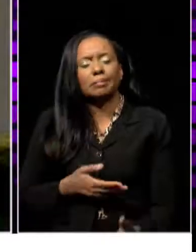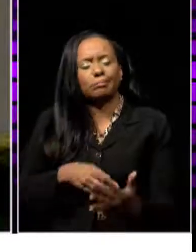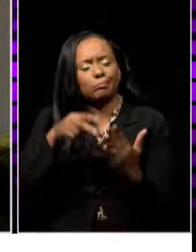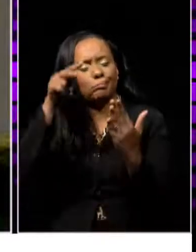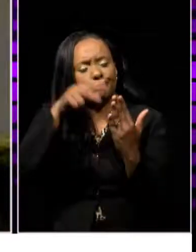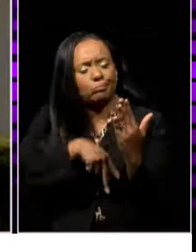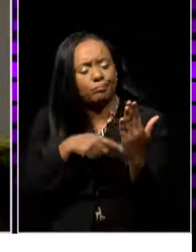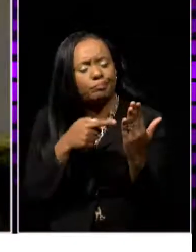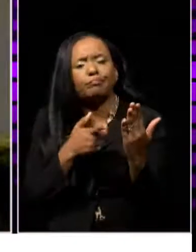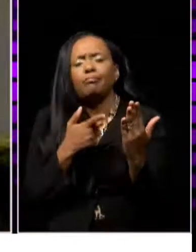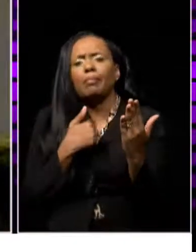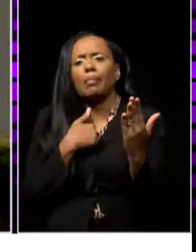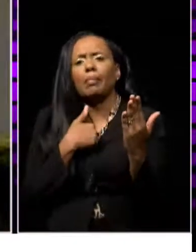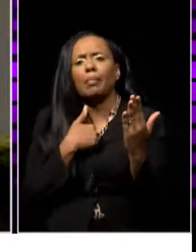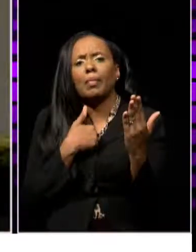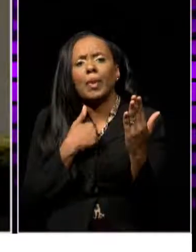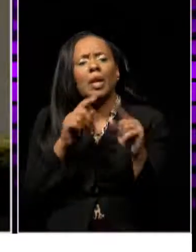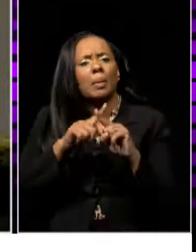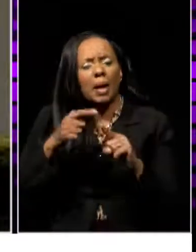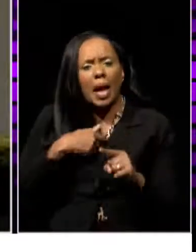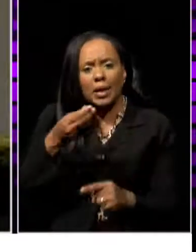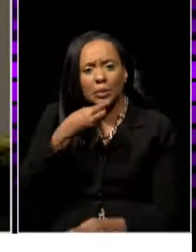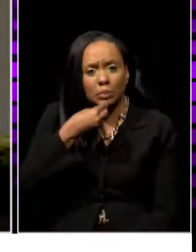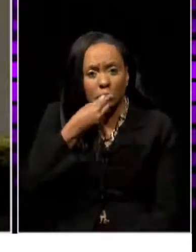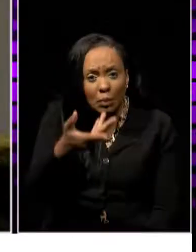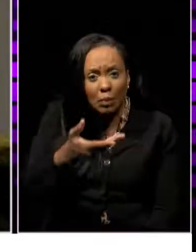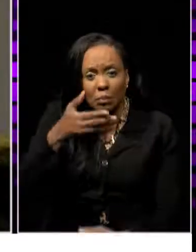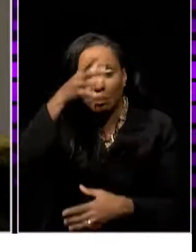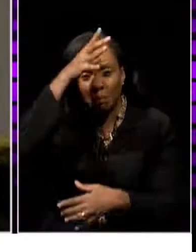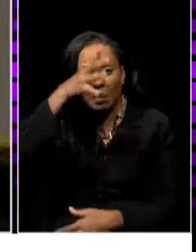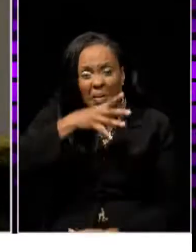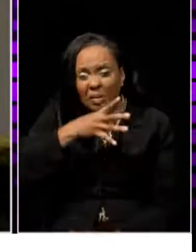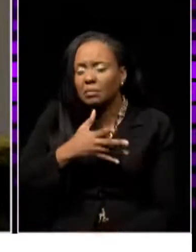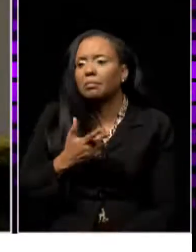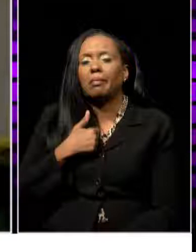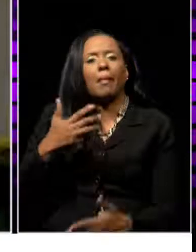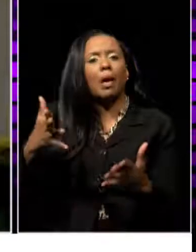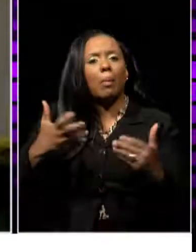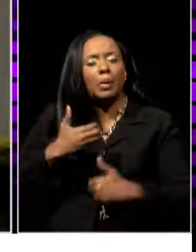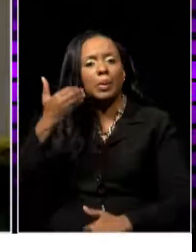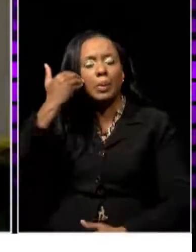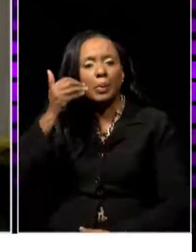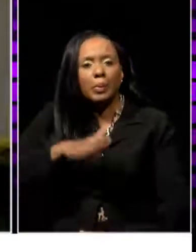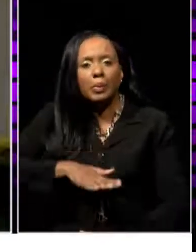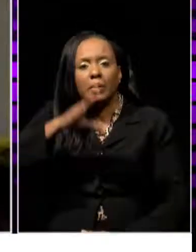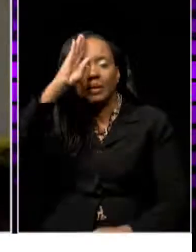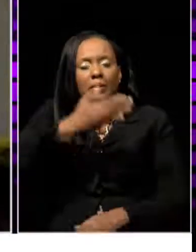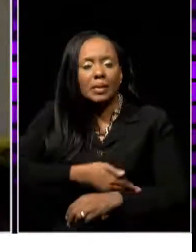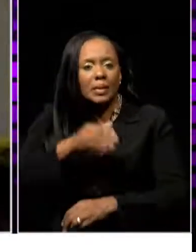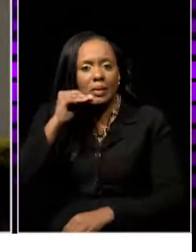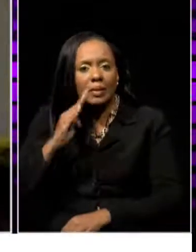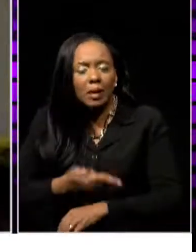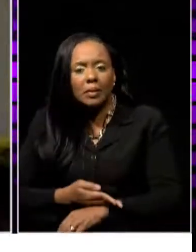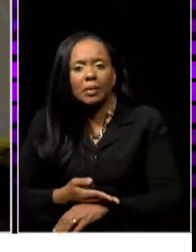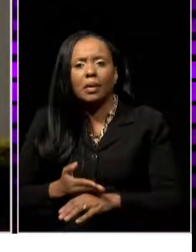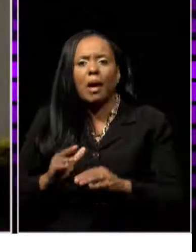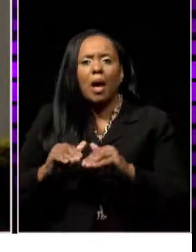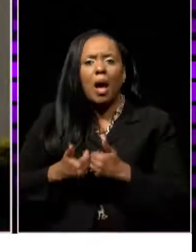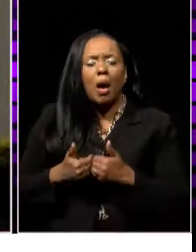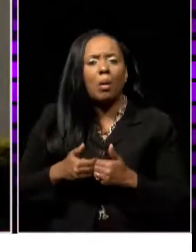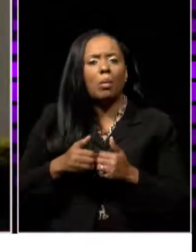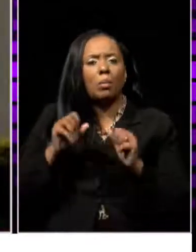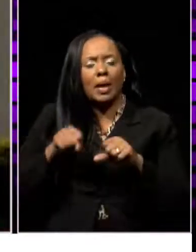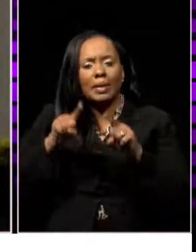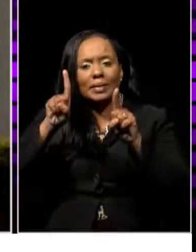this is to find out what is going on with your child. And from there, we are going to make a plan. So once